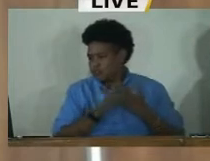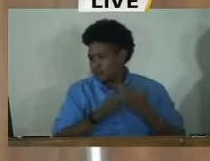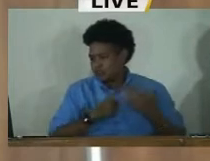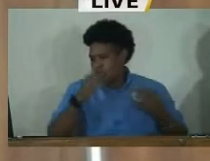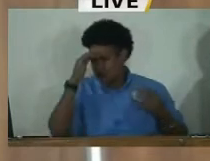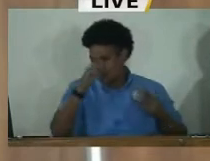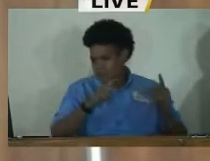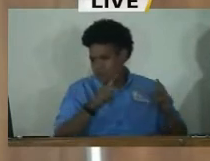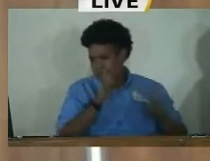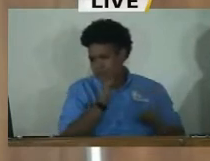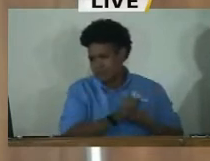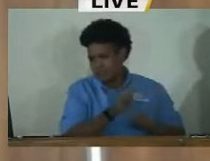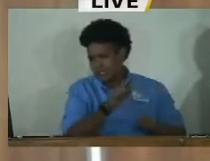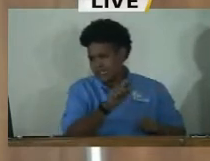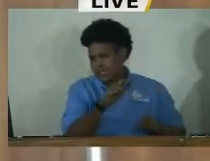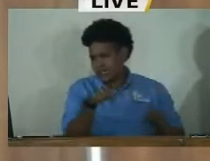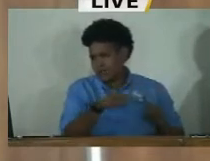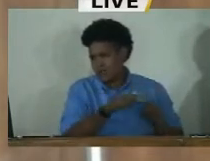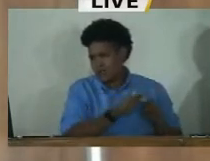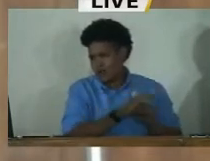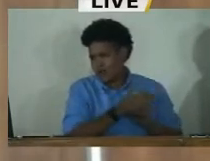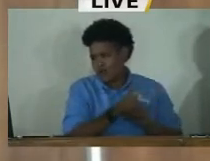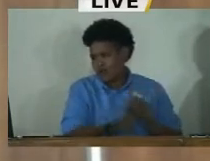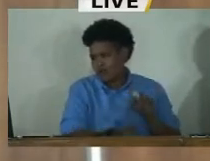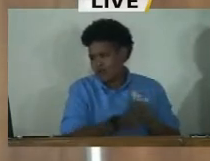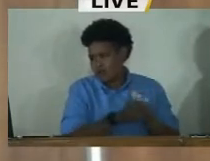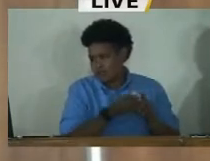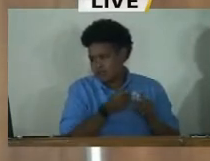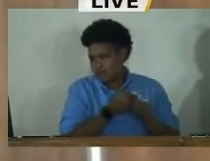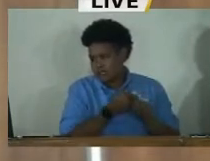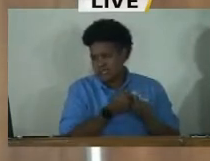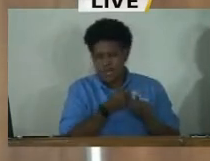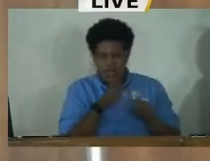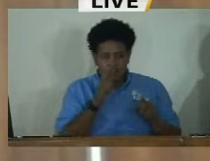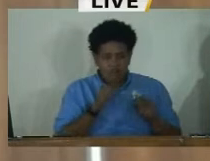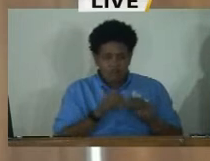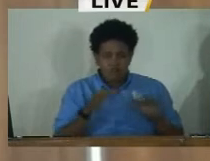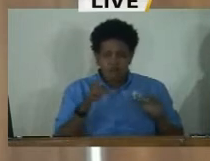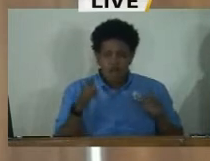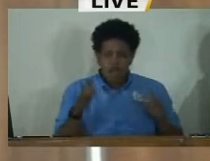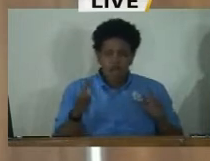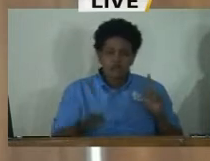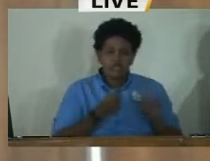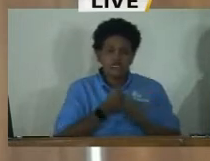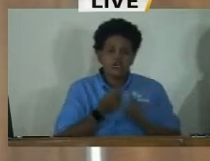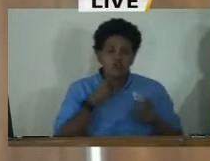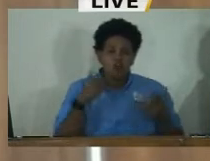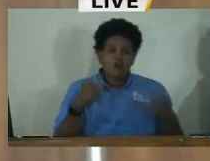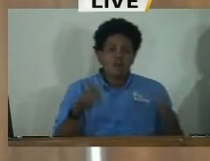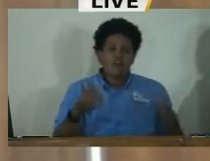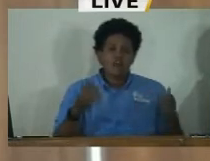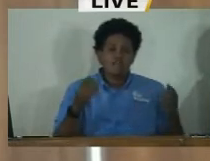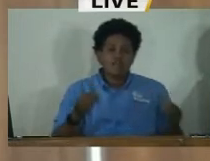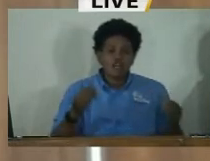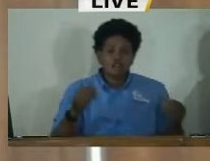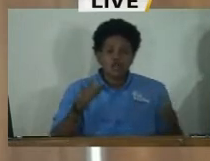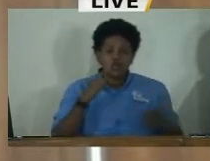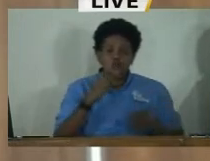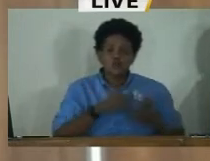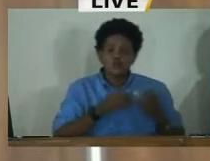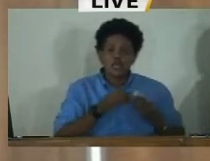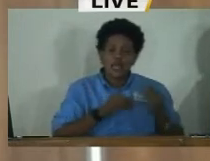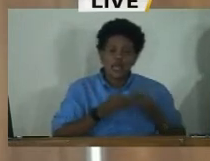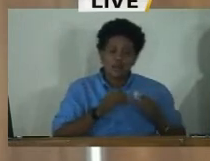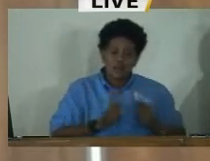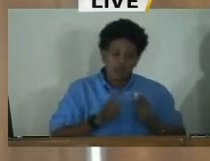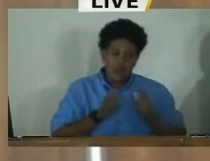needed, and when the COVID-19 pendulum swung and hit their already fragile socioeconomic lives